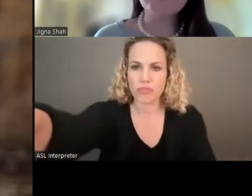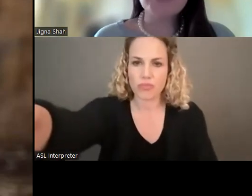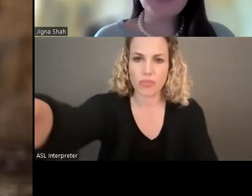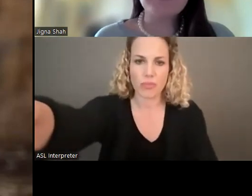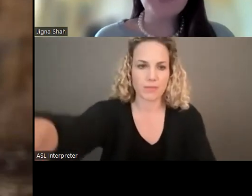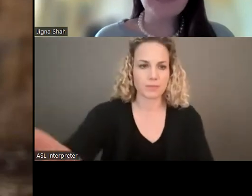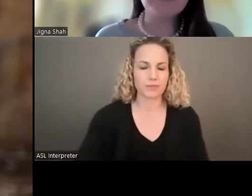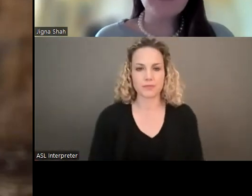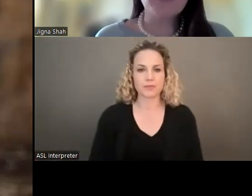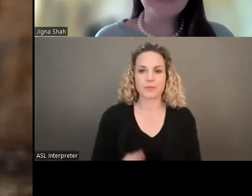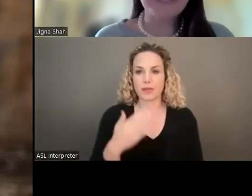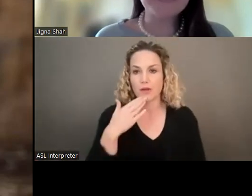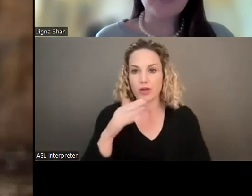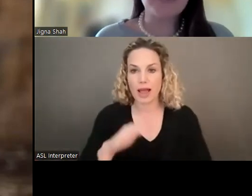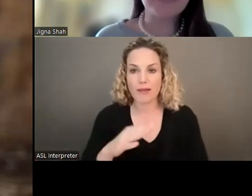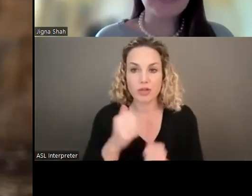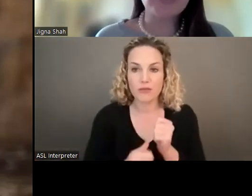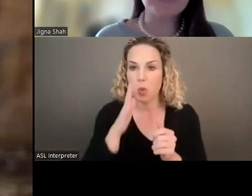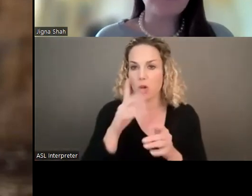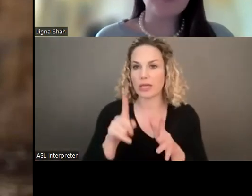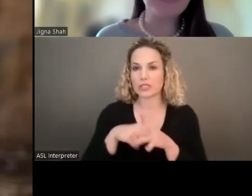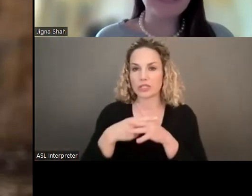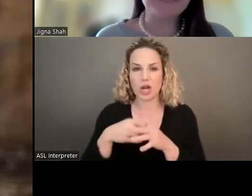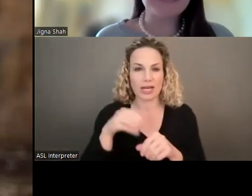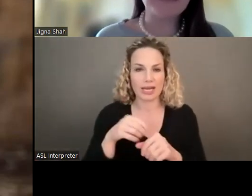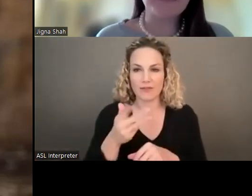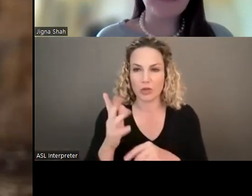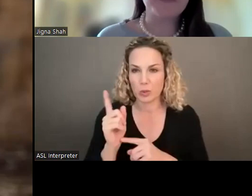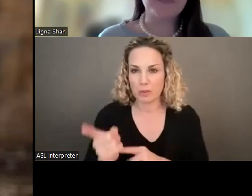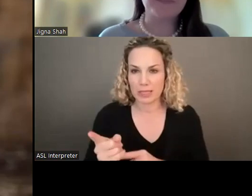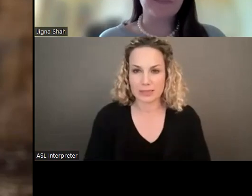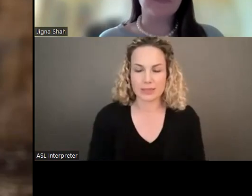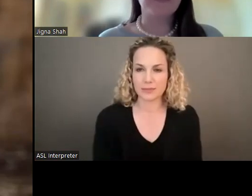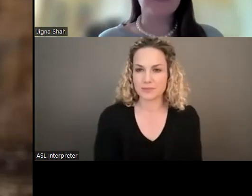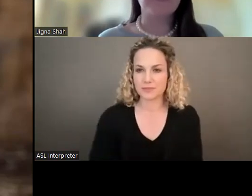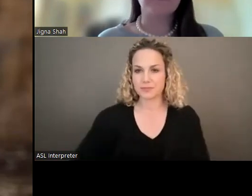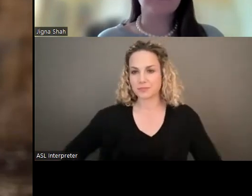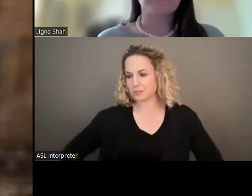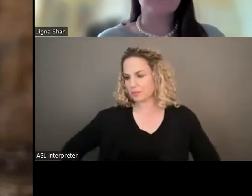Good afternoon, everyone. We'll get started in just a few minutes.